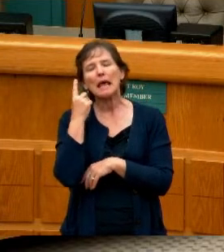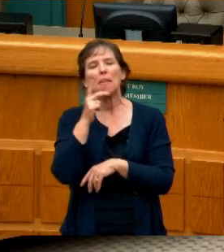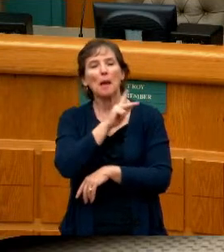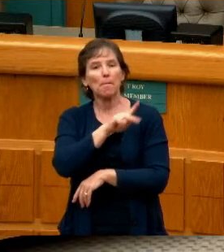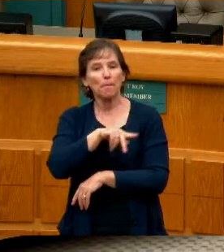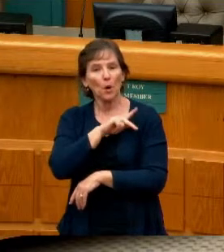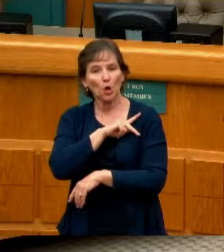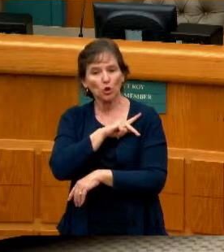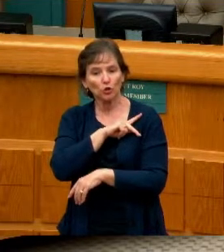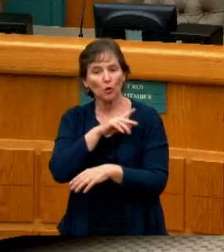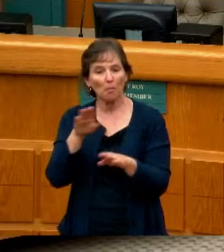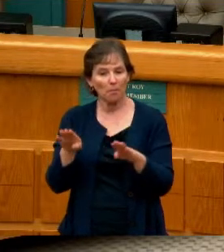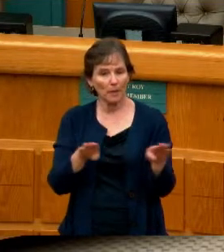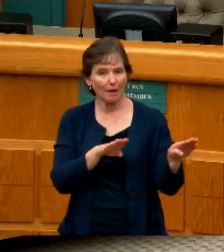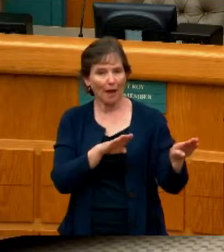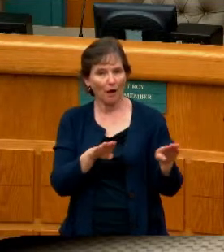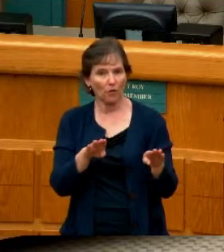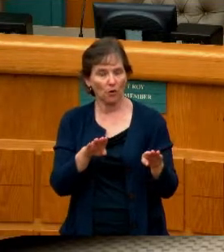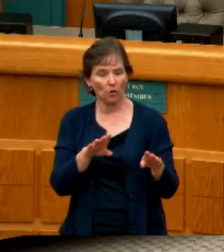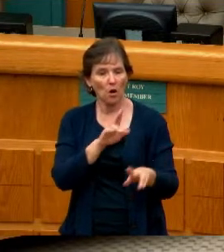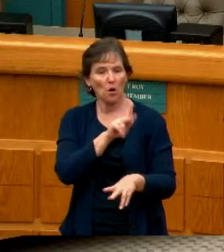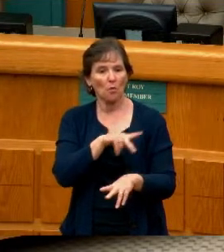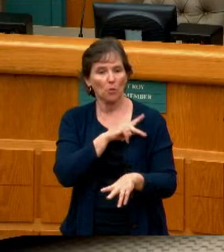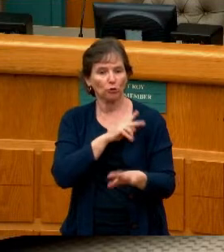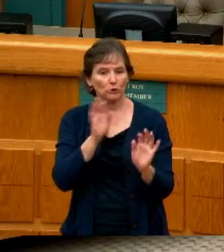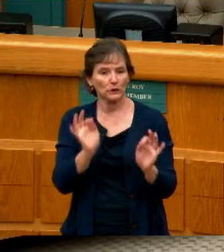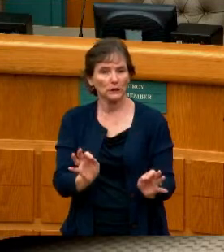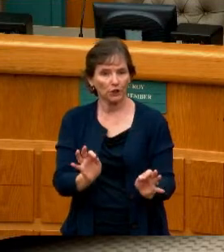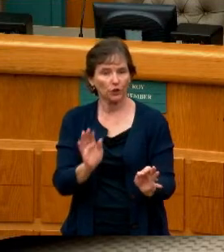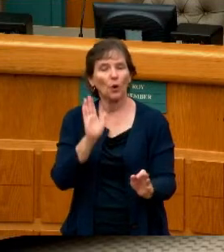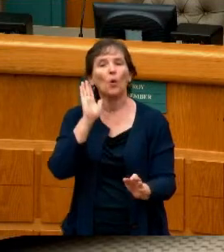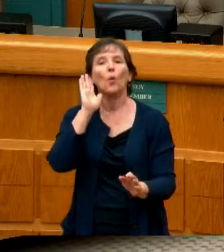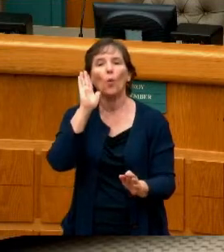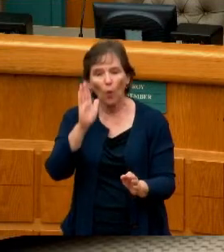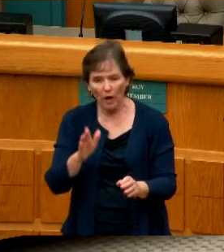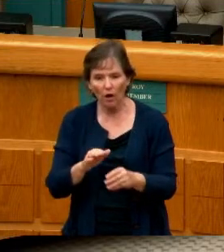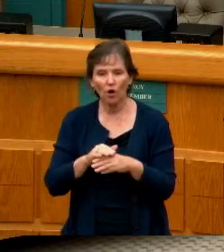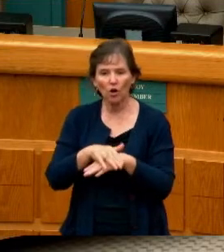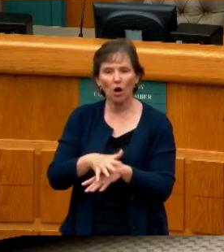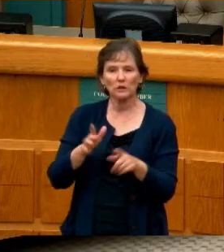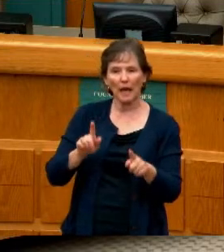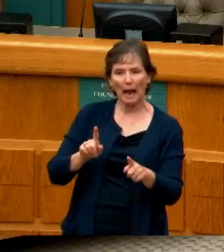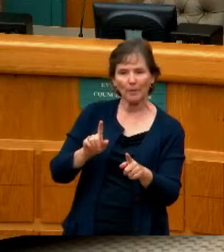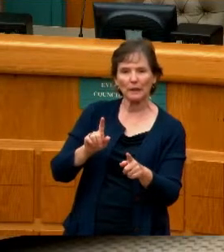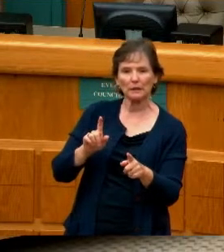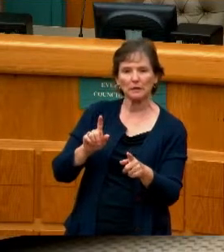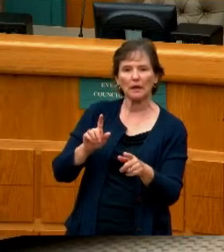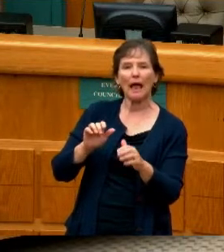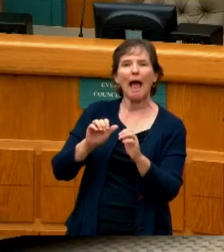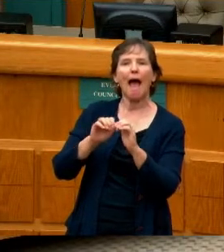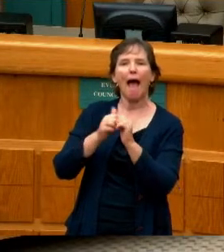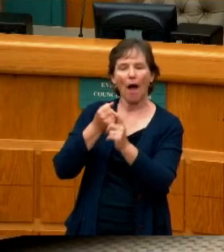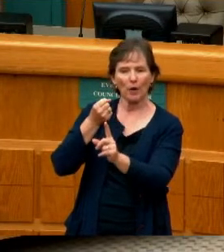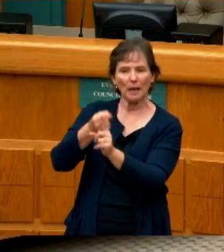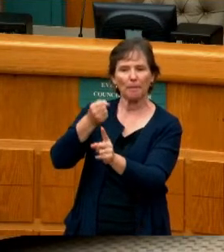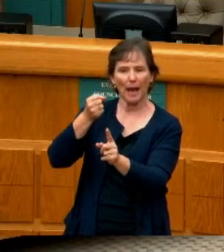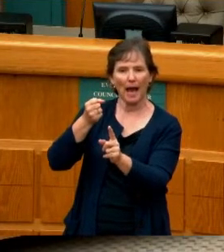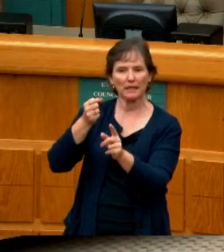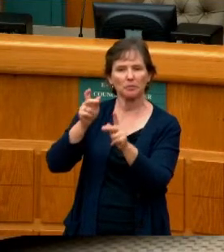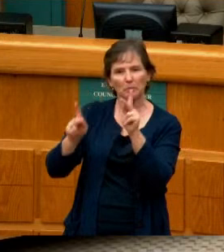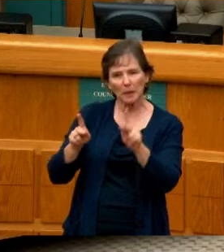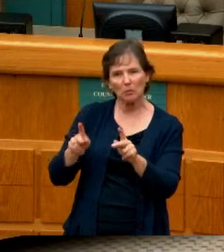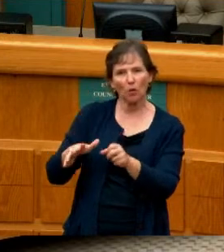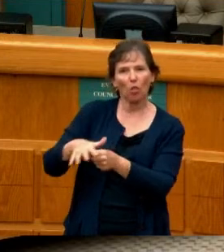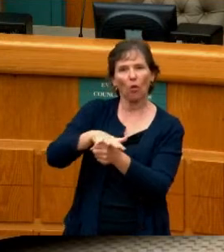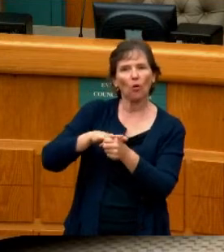we're in the predicament that we're in currently, we also understand that personal choices and personal behavior will